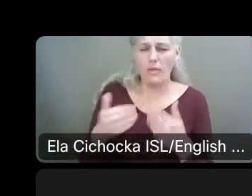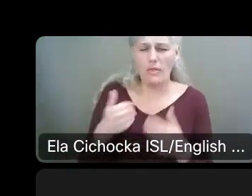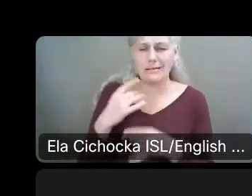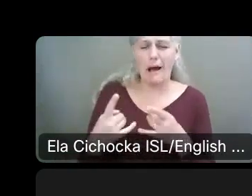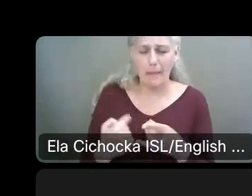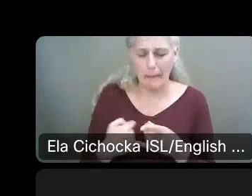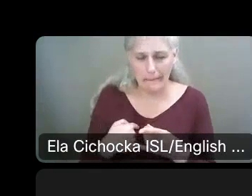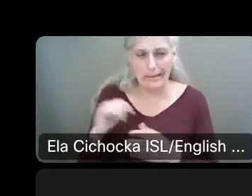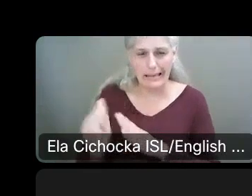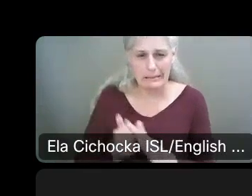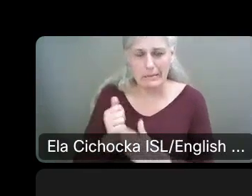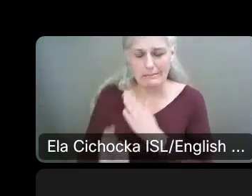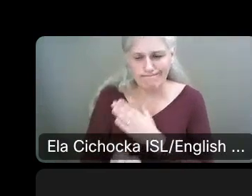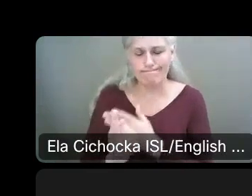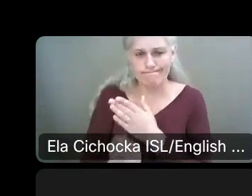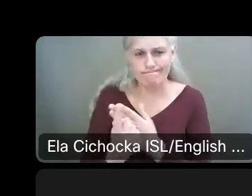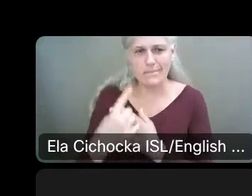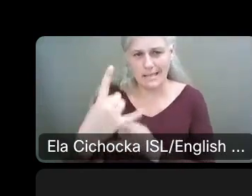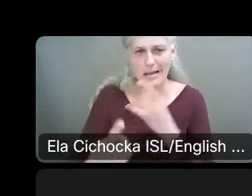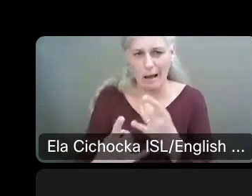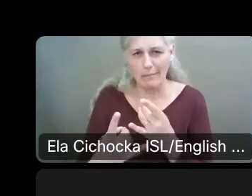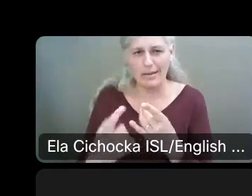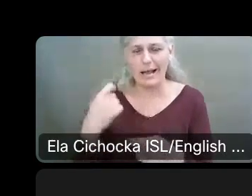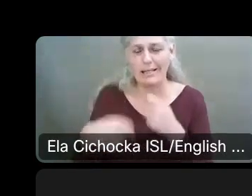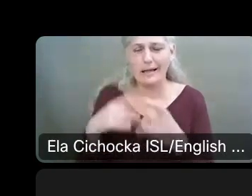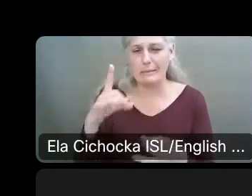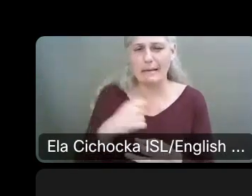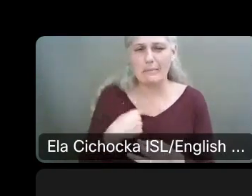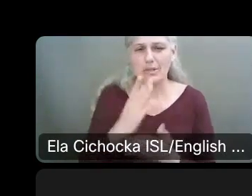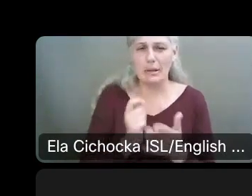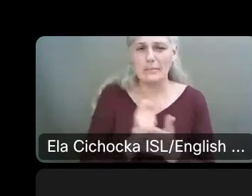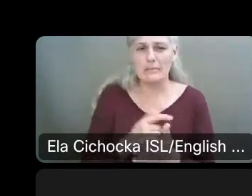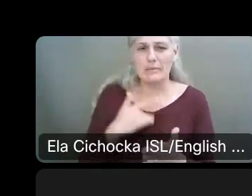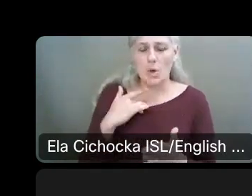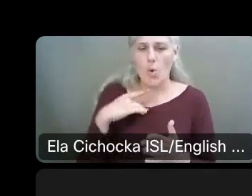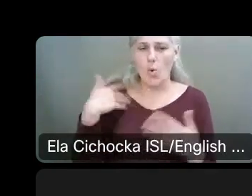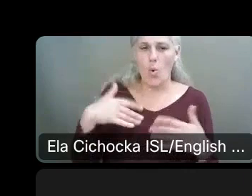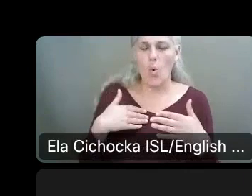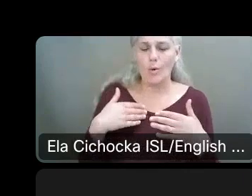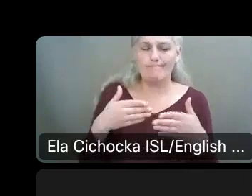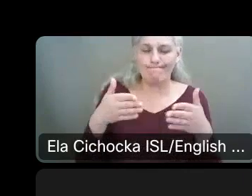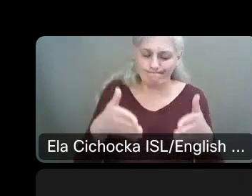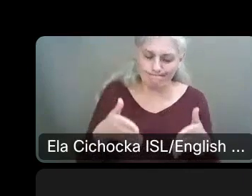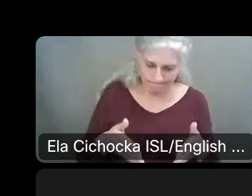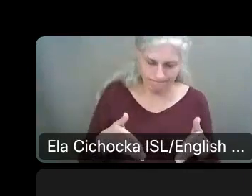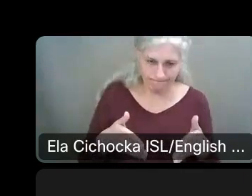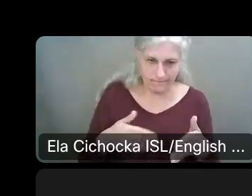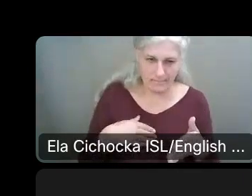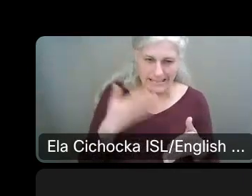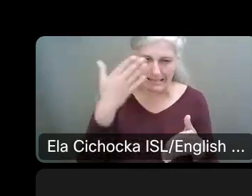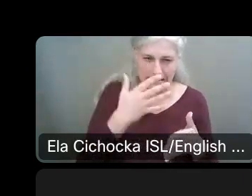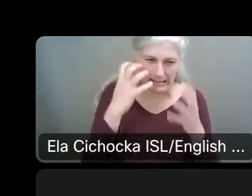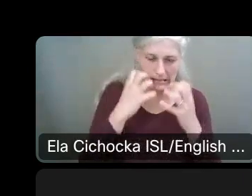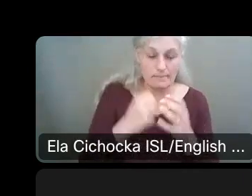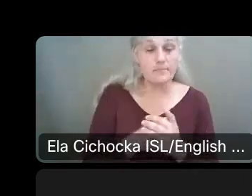that from time to time they go to. And I think then, you know, I